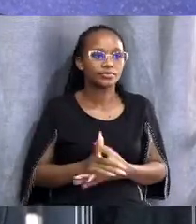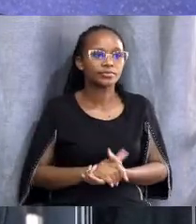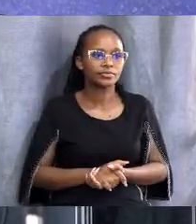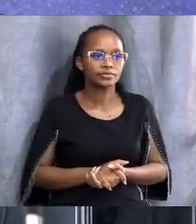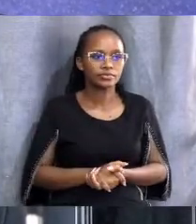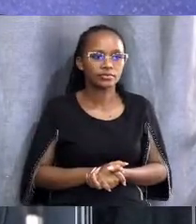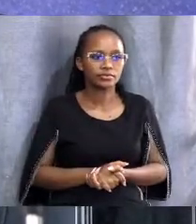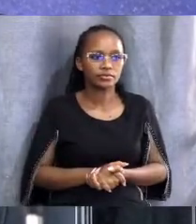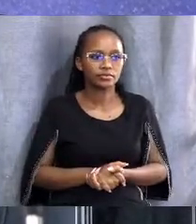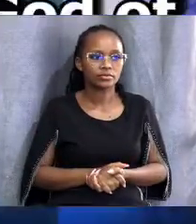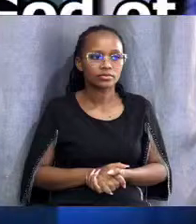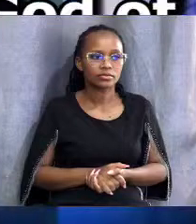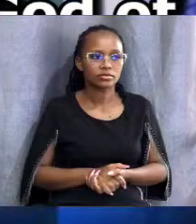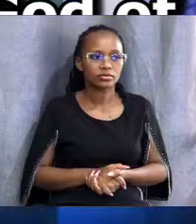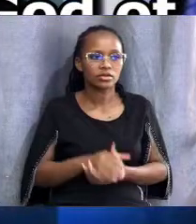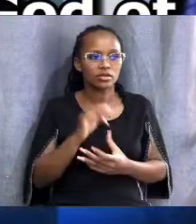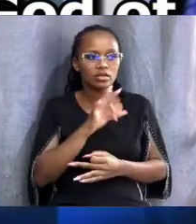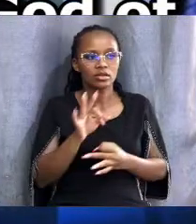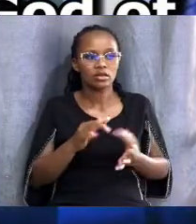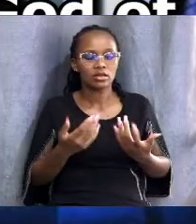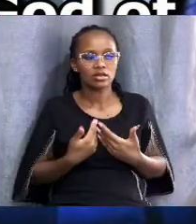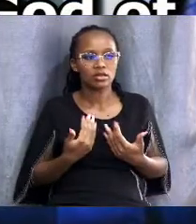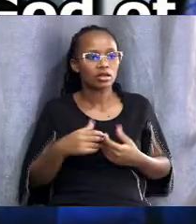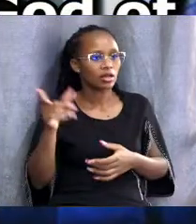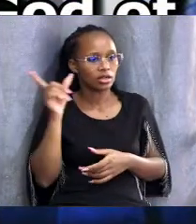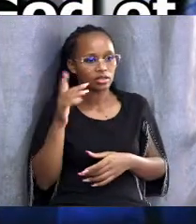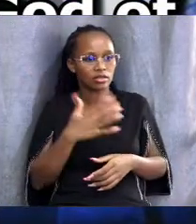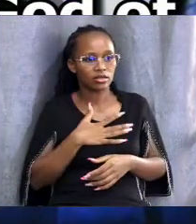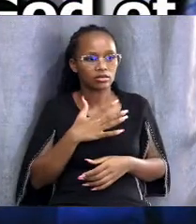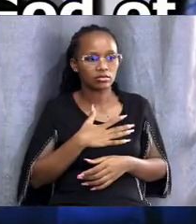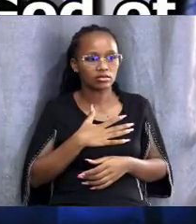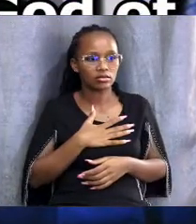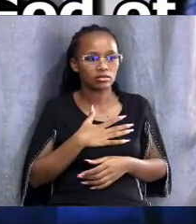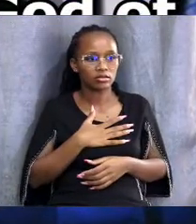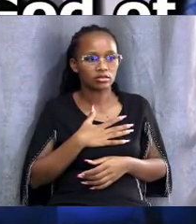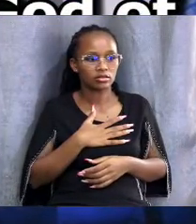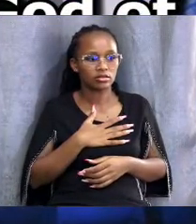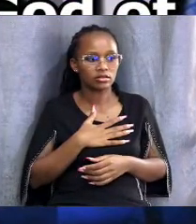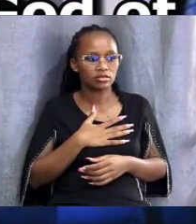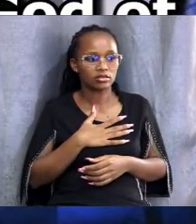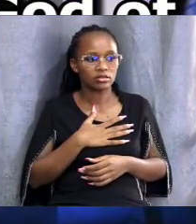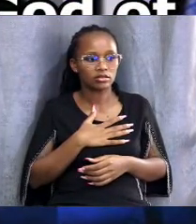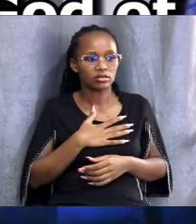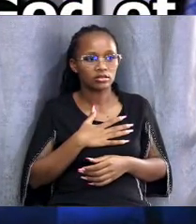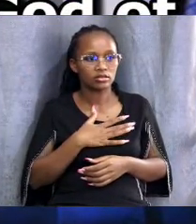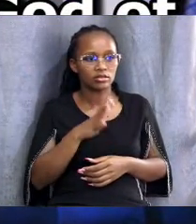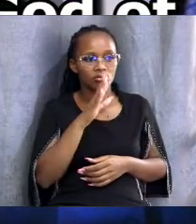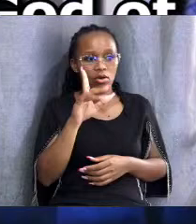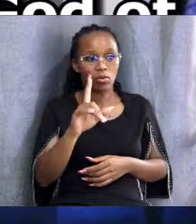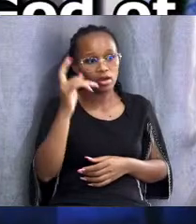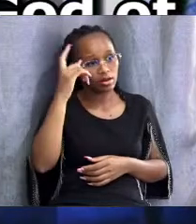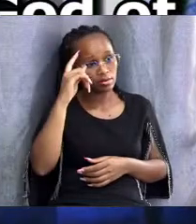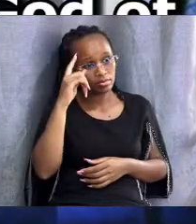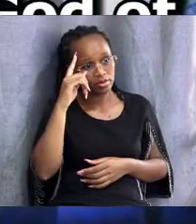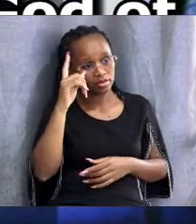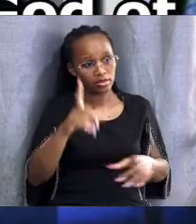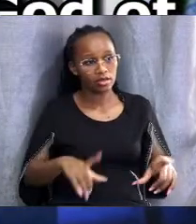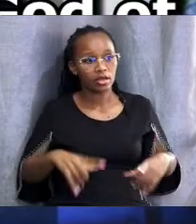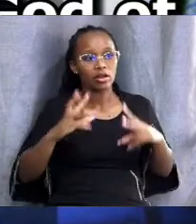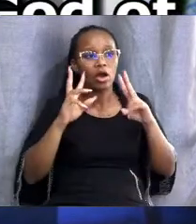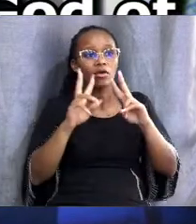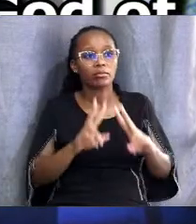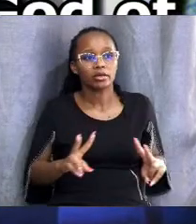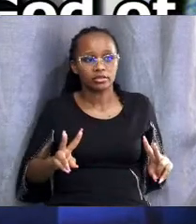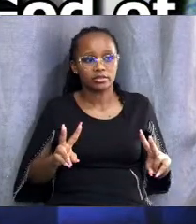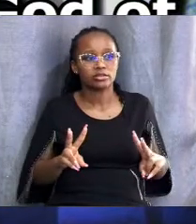goodbye. Aim for perfection. Listen to my appeal. Be of one mind. Live in